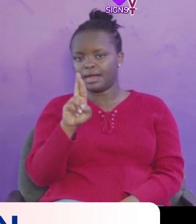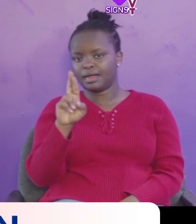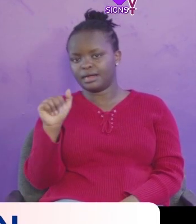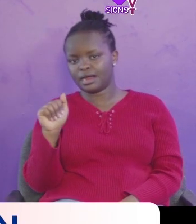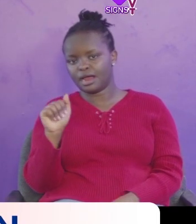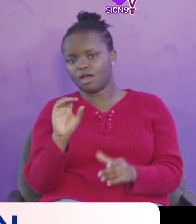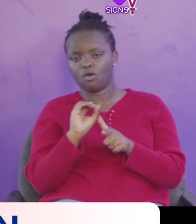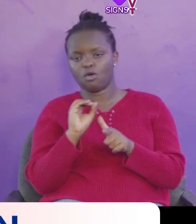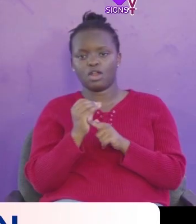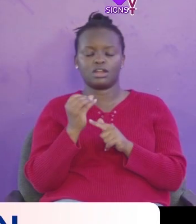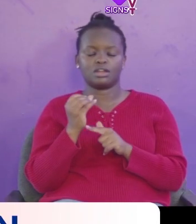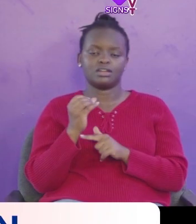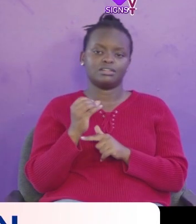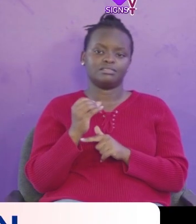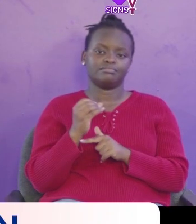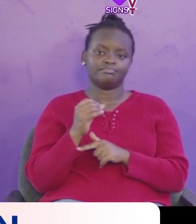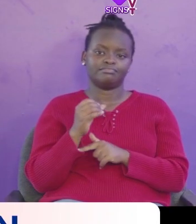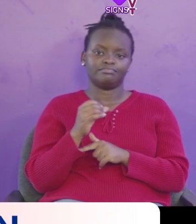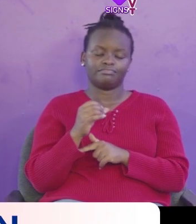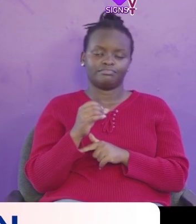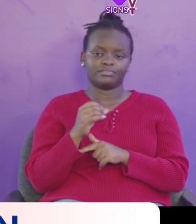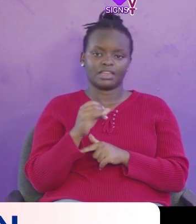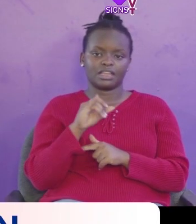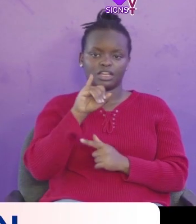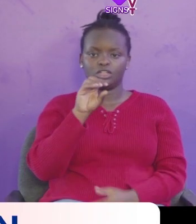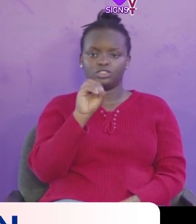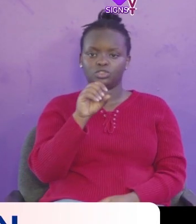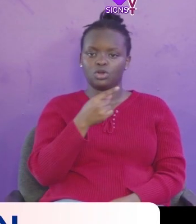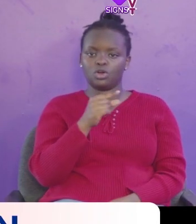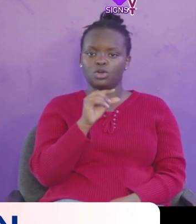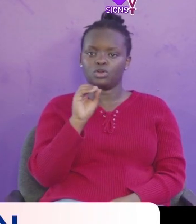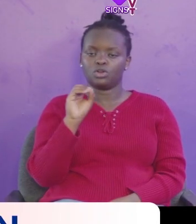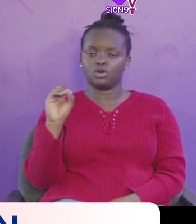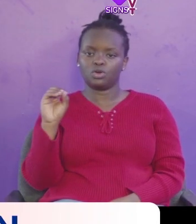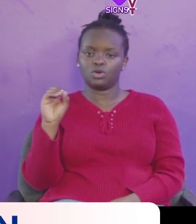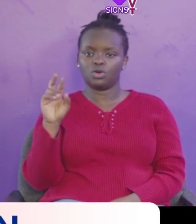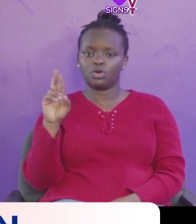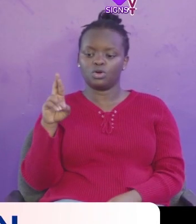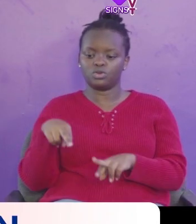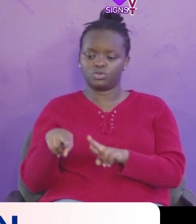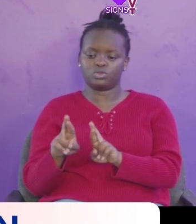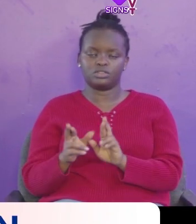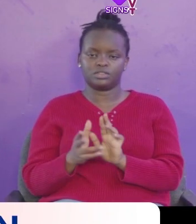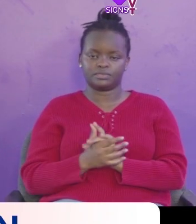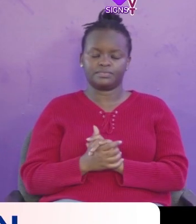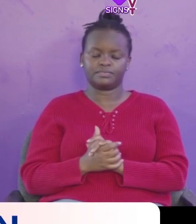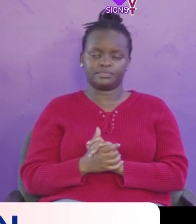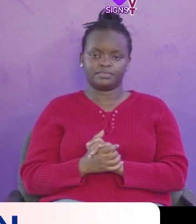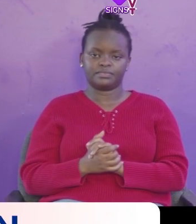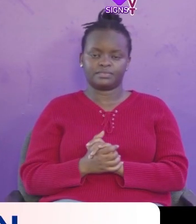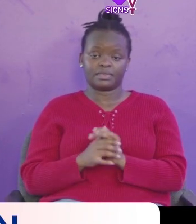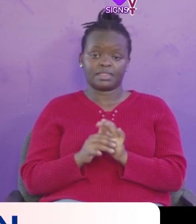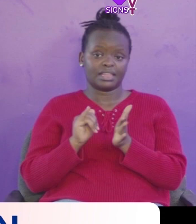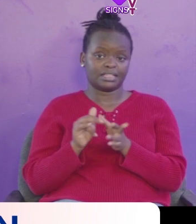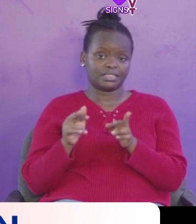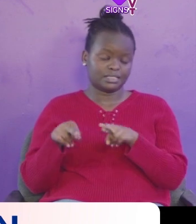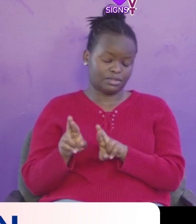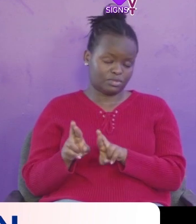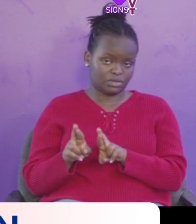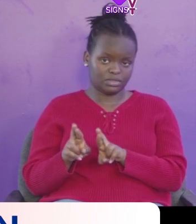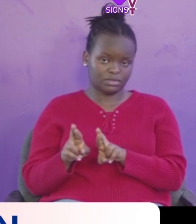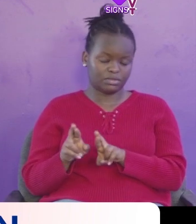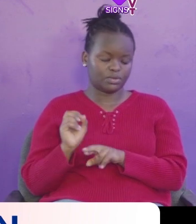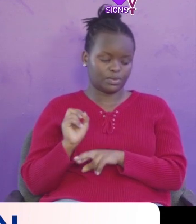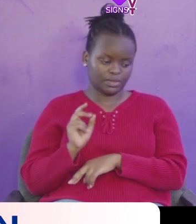use Jogoo. Kuna kuanga na ka stage kingine pale kanaitwa ni Bakita ama something. Bakita. So that's the road.